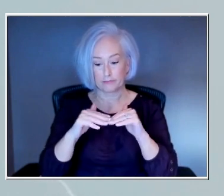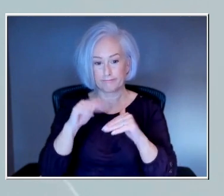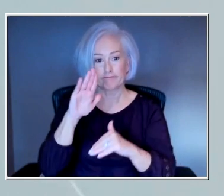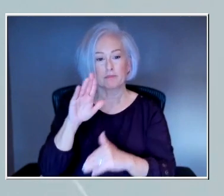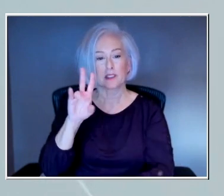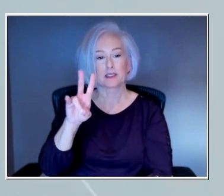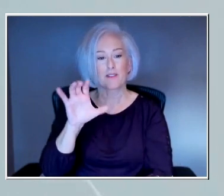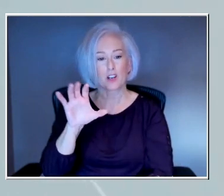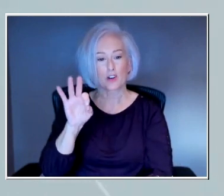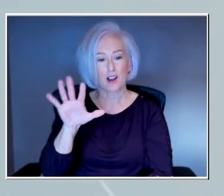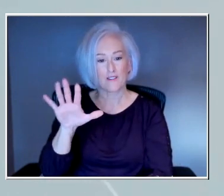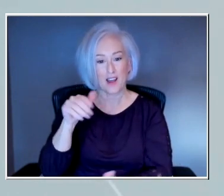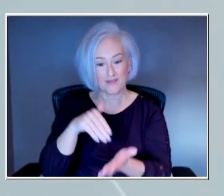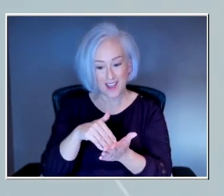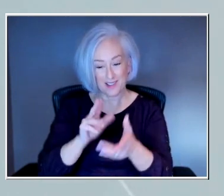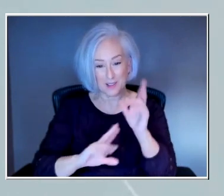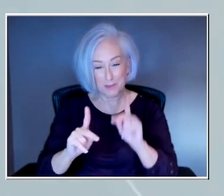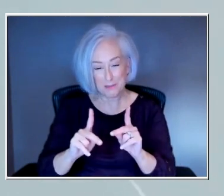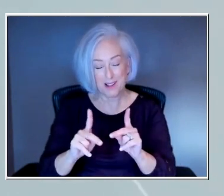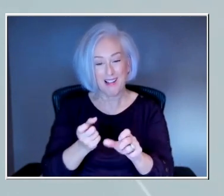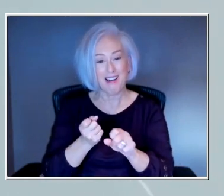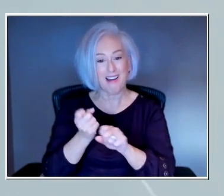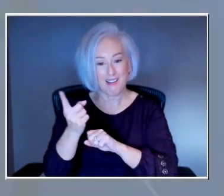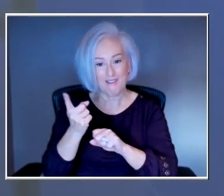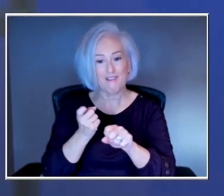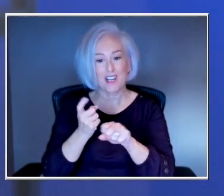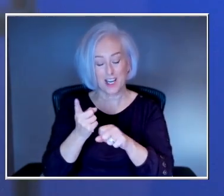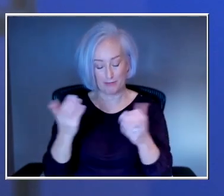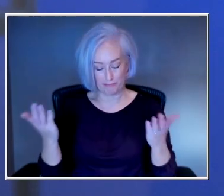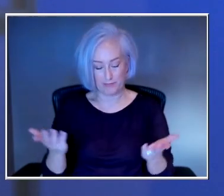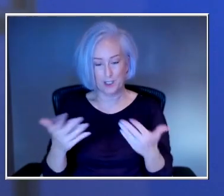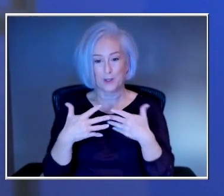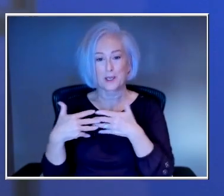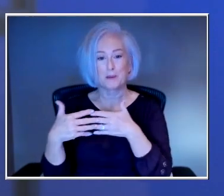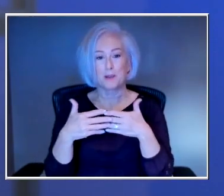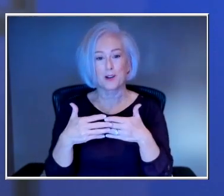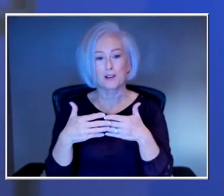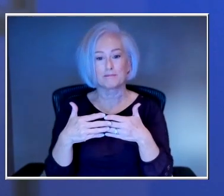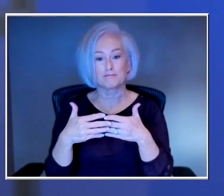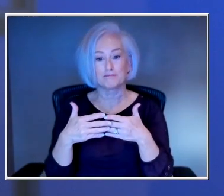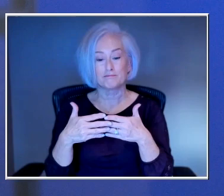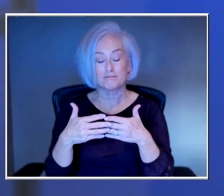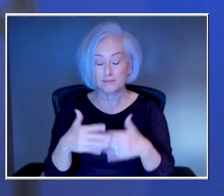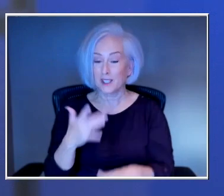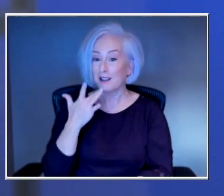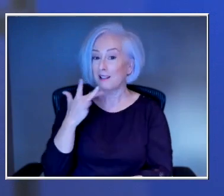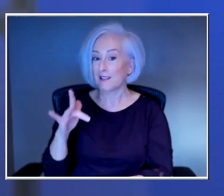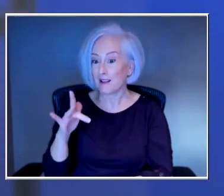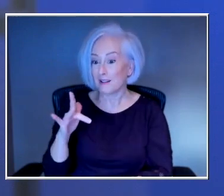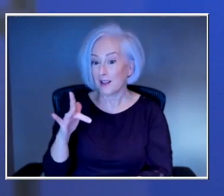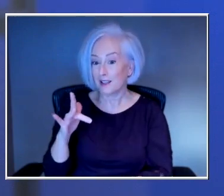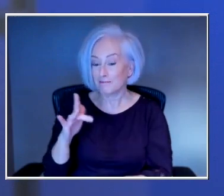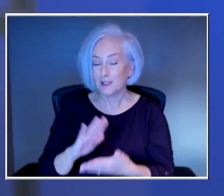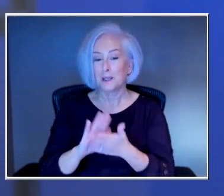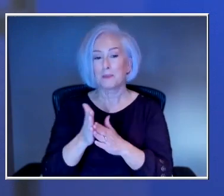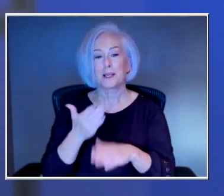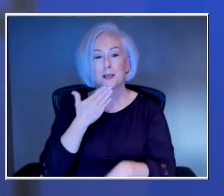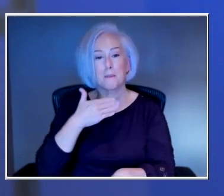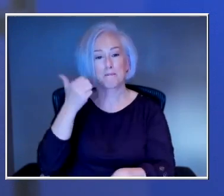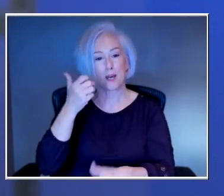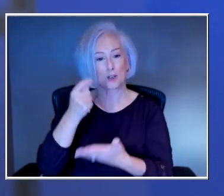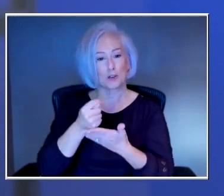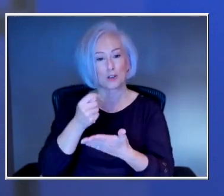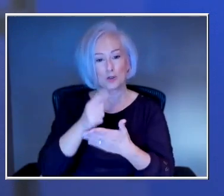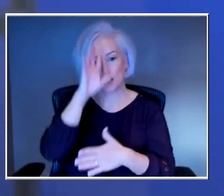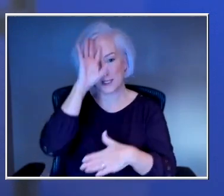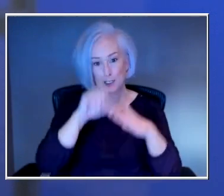795,000 people every year just in America. Thankfully, we've gotten better at treating stroke. They are survivable. But